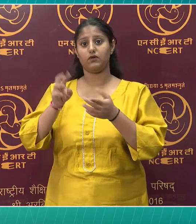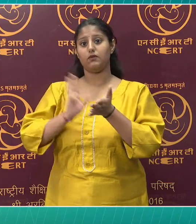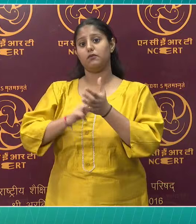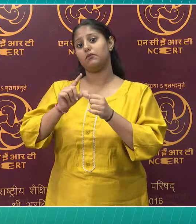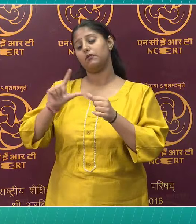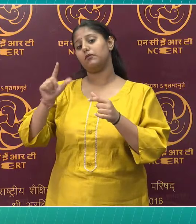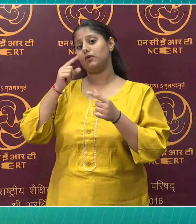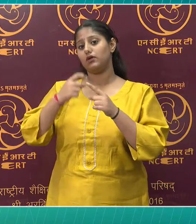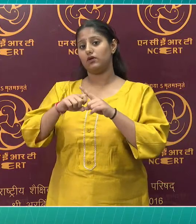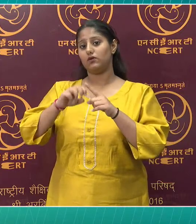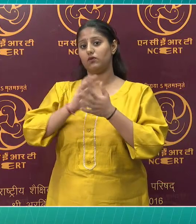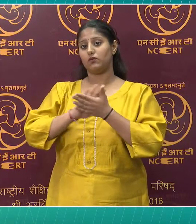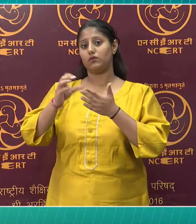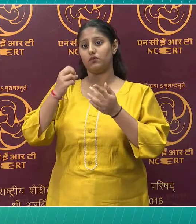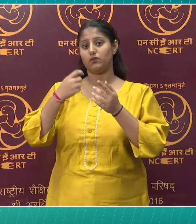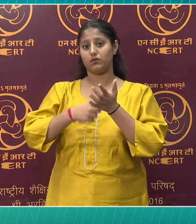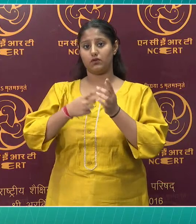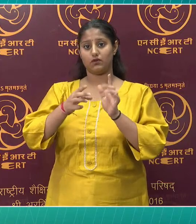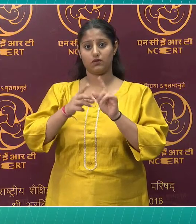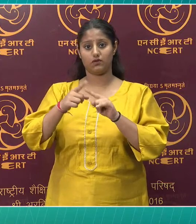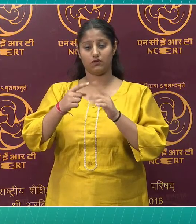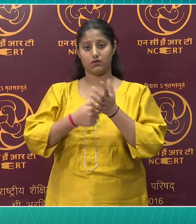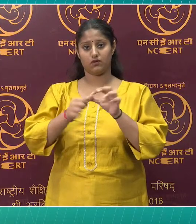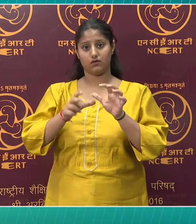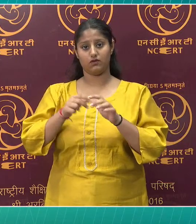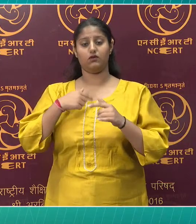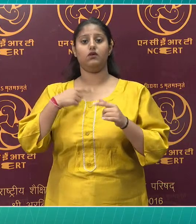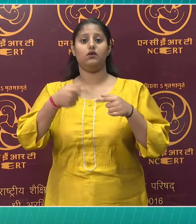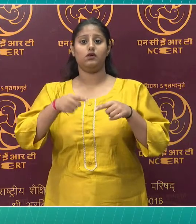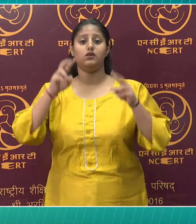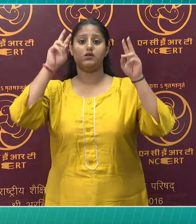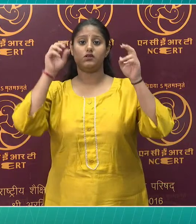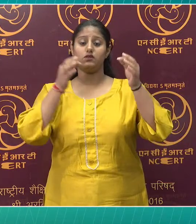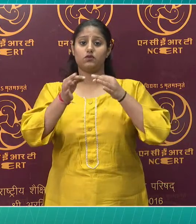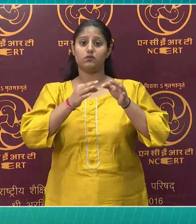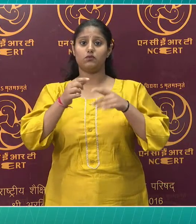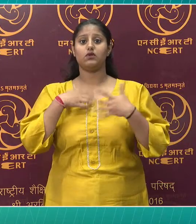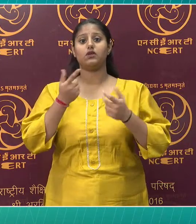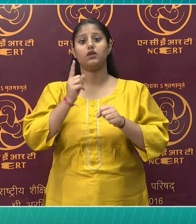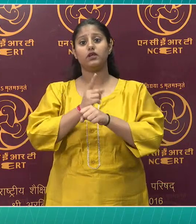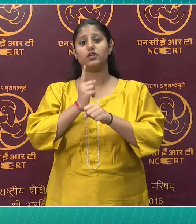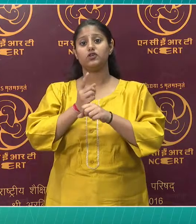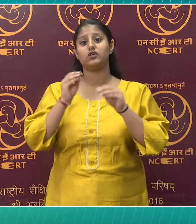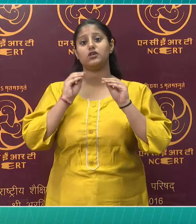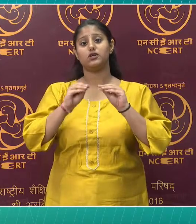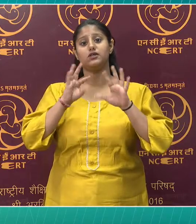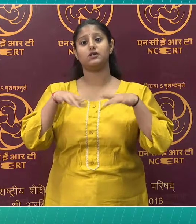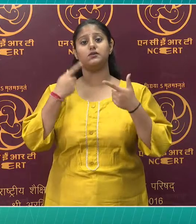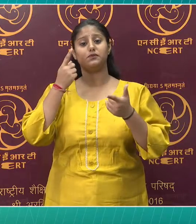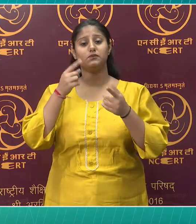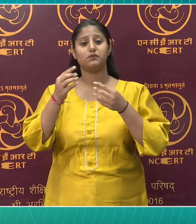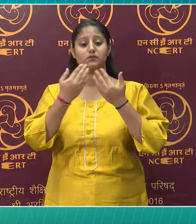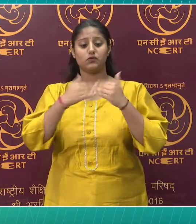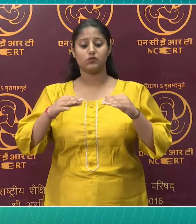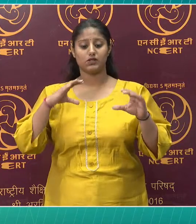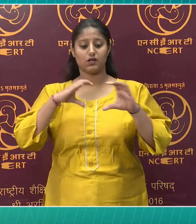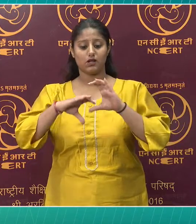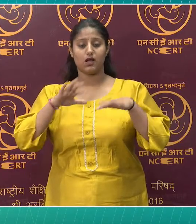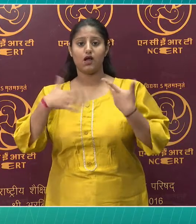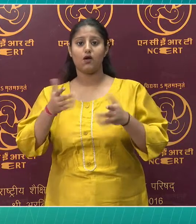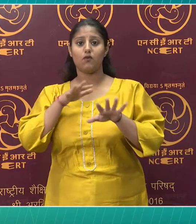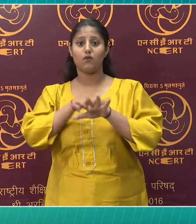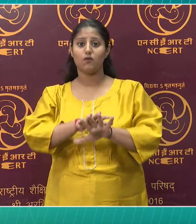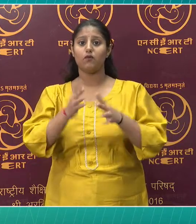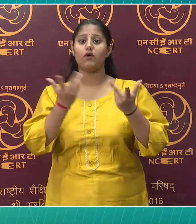of including this subject in the curriculum and how teachers can deal with it, and the